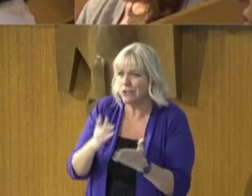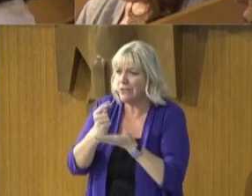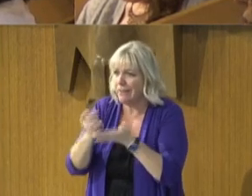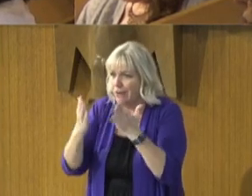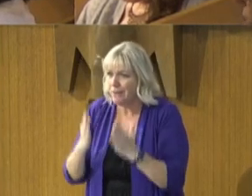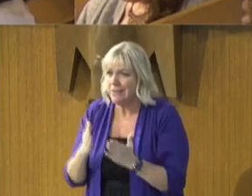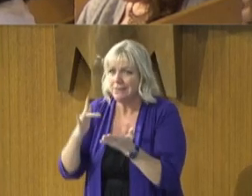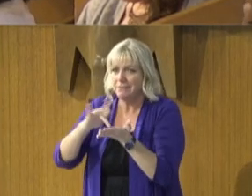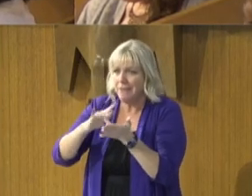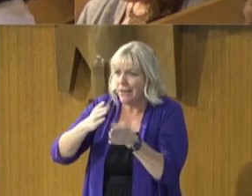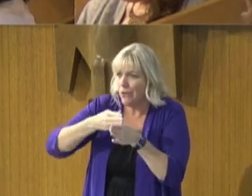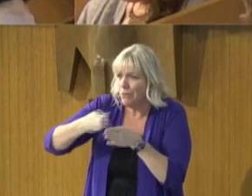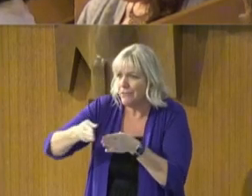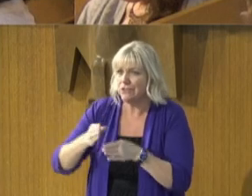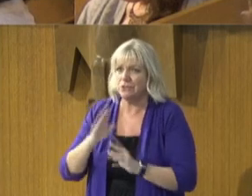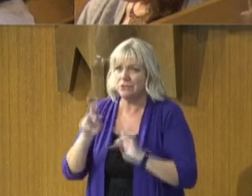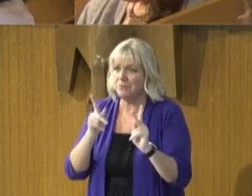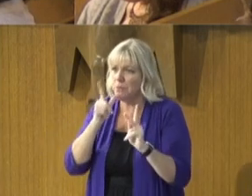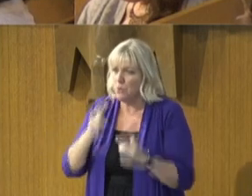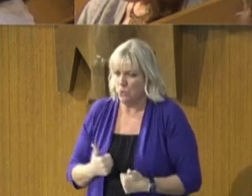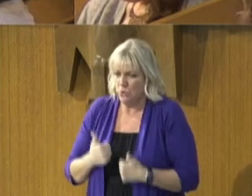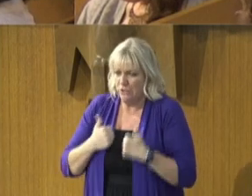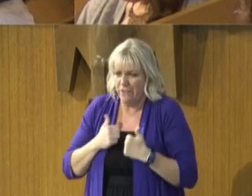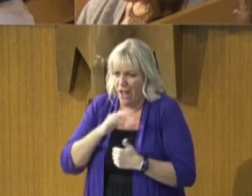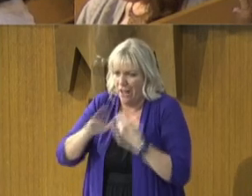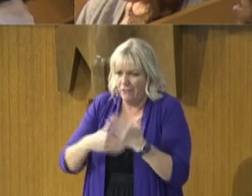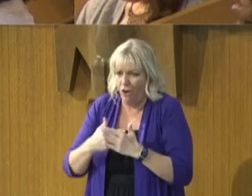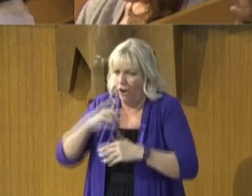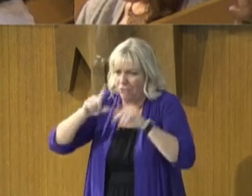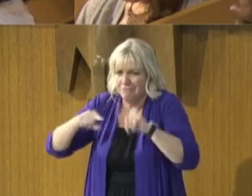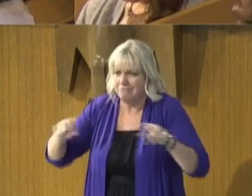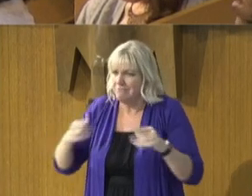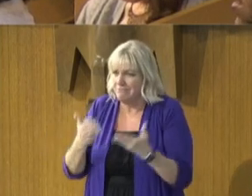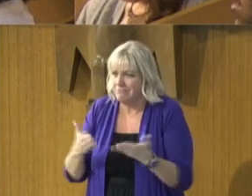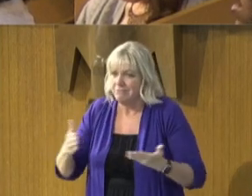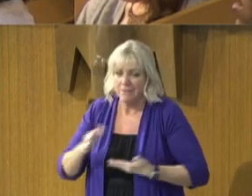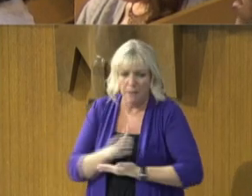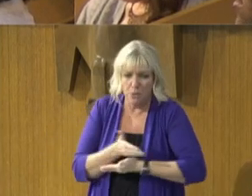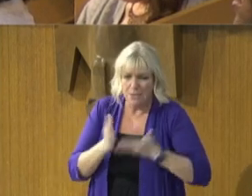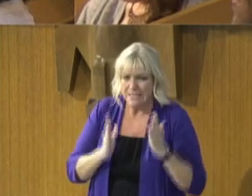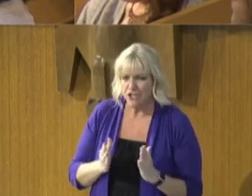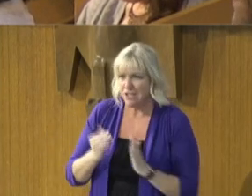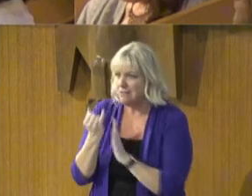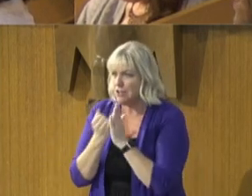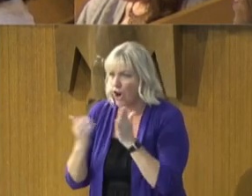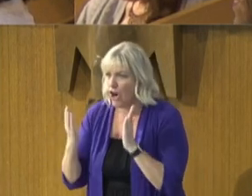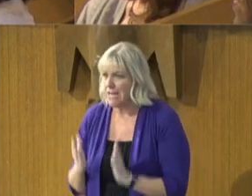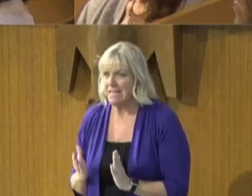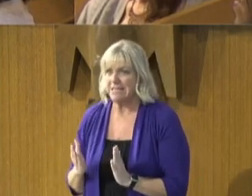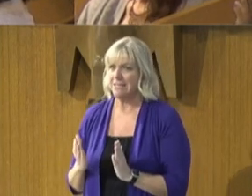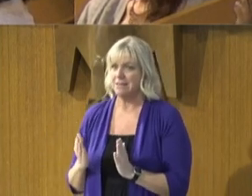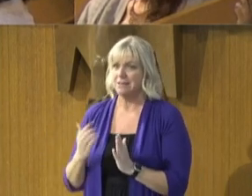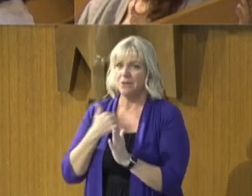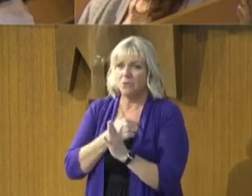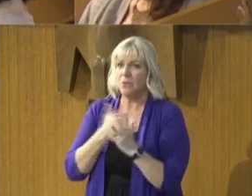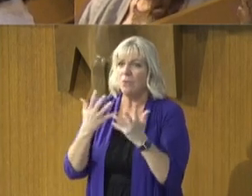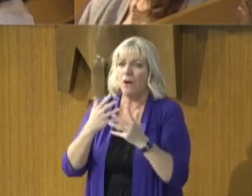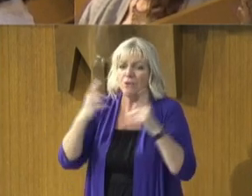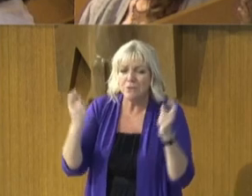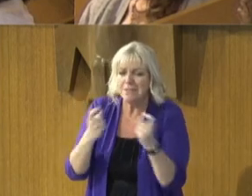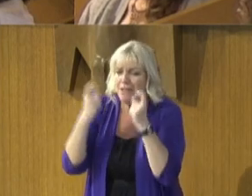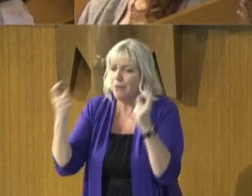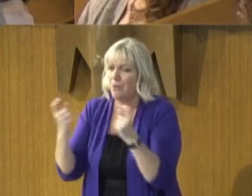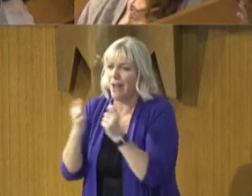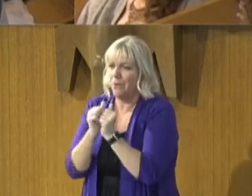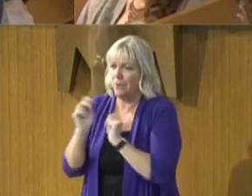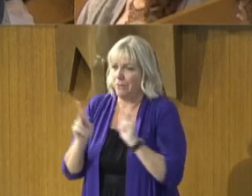medical professionals, survivors of all kinds, musicians, artists. We celebrate with those whose